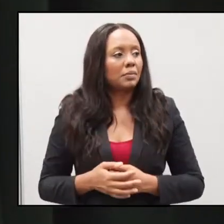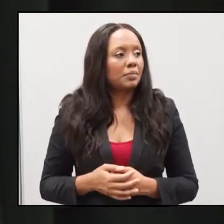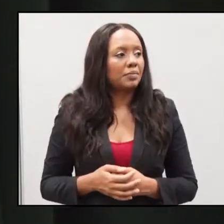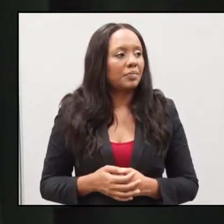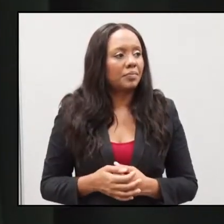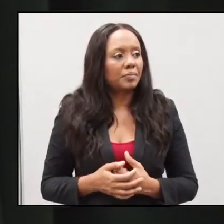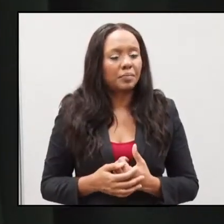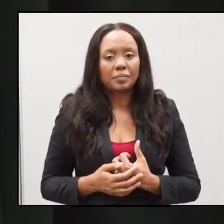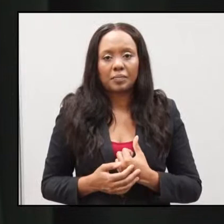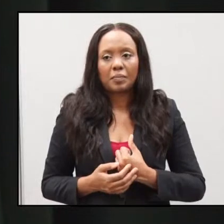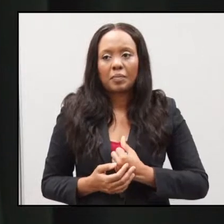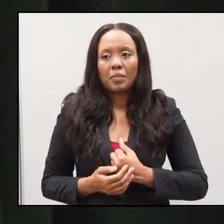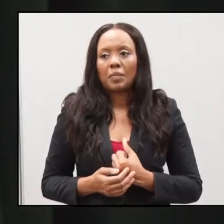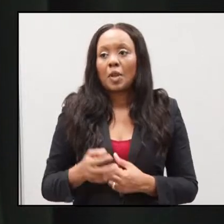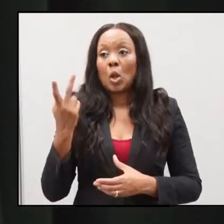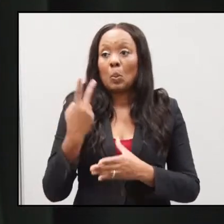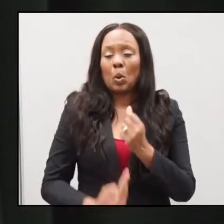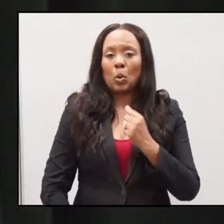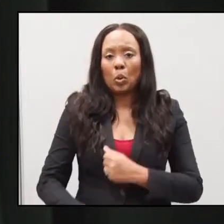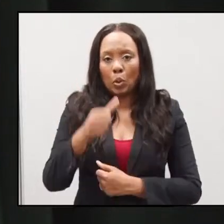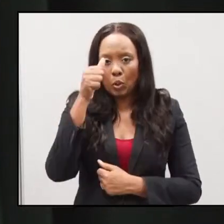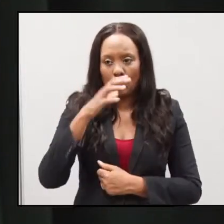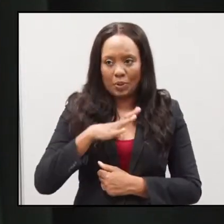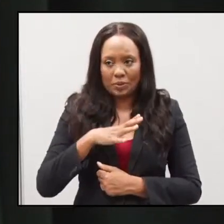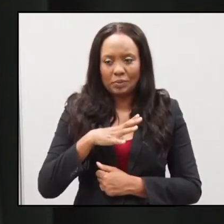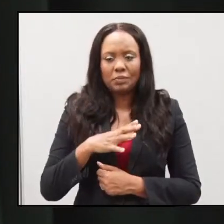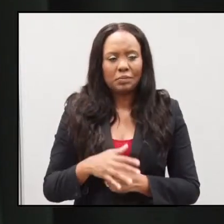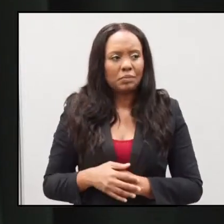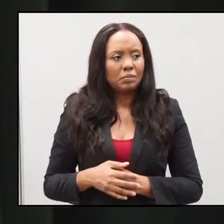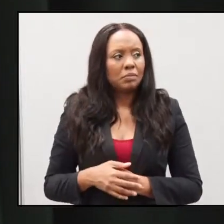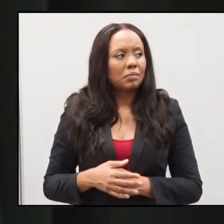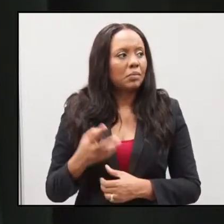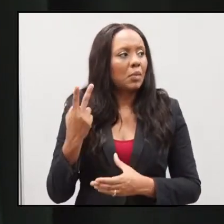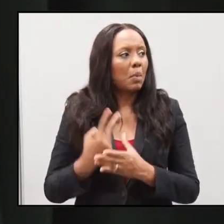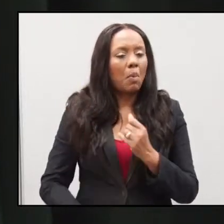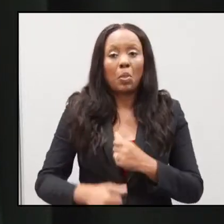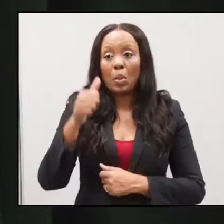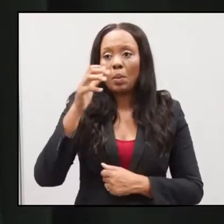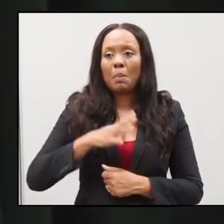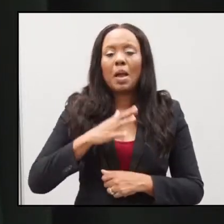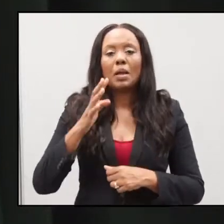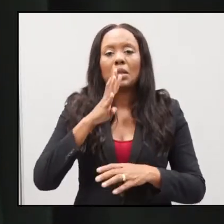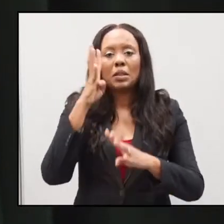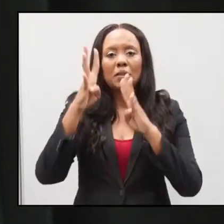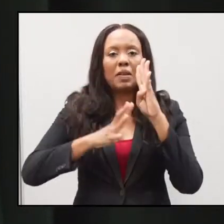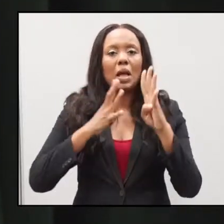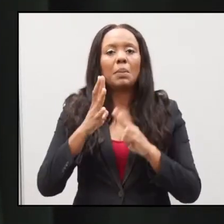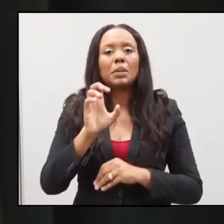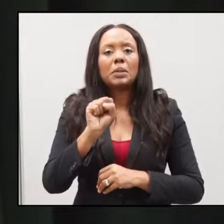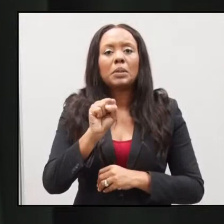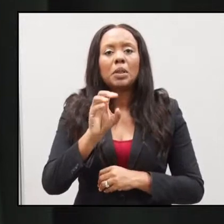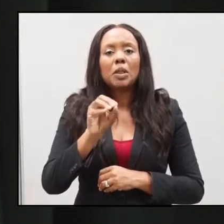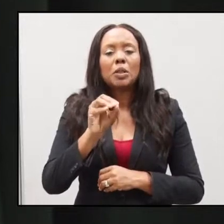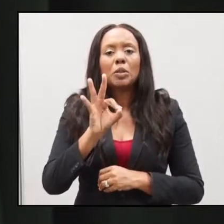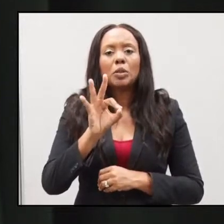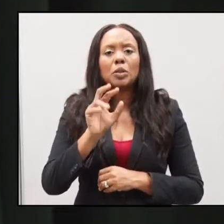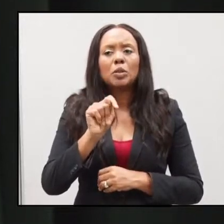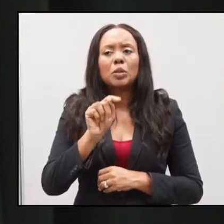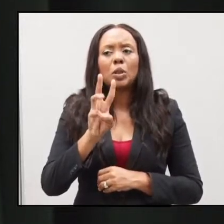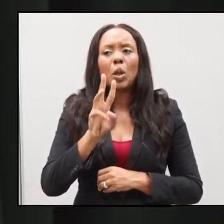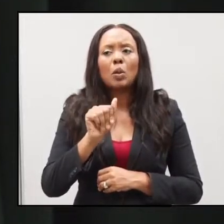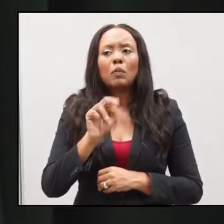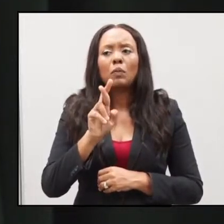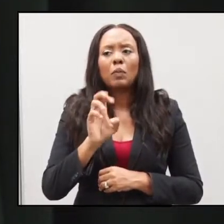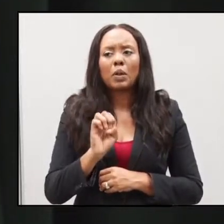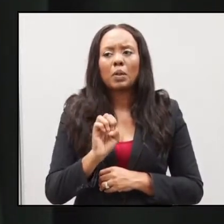They're exploring the ample uses of their proprietary software in protecting Barbados's ownership pertaining to the heritage data